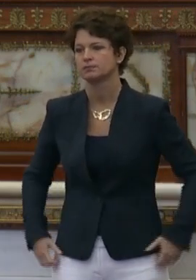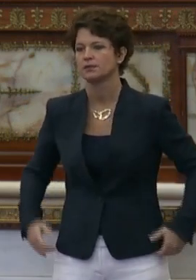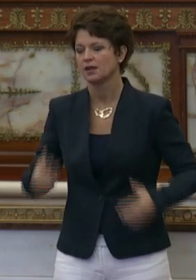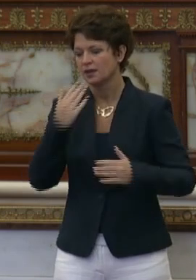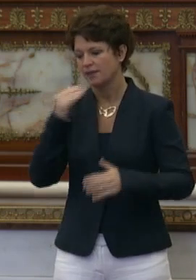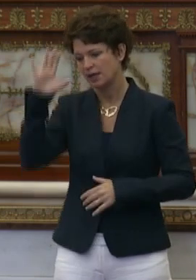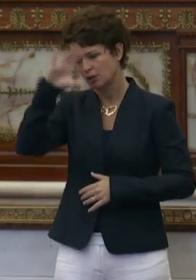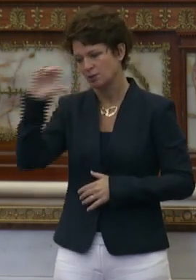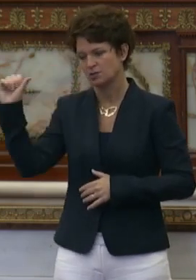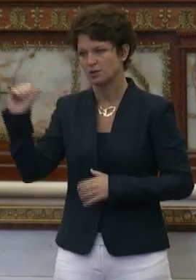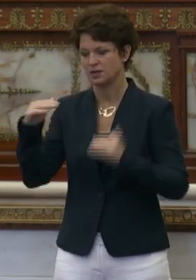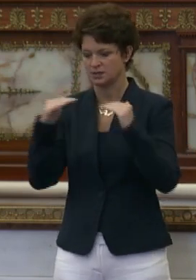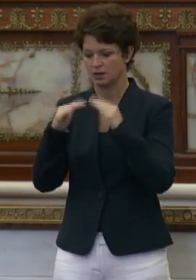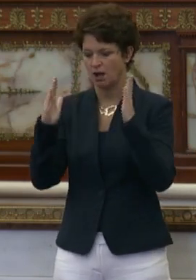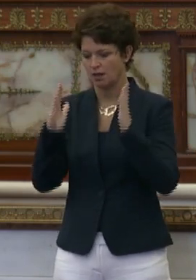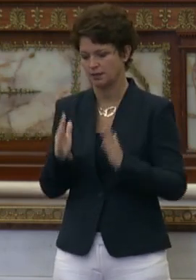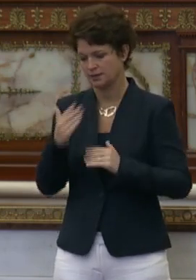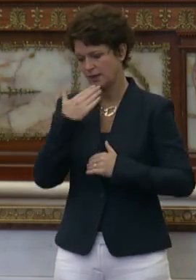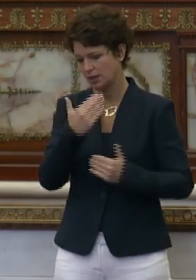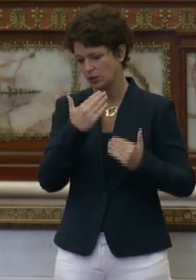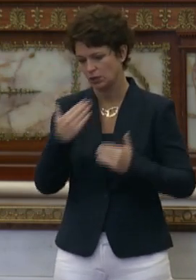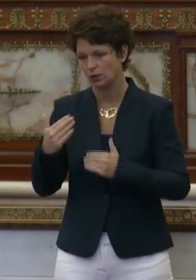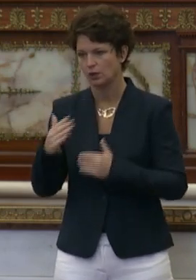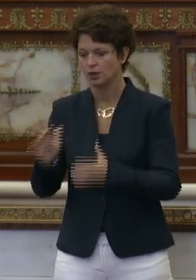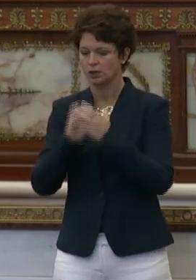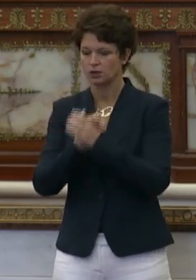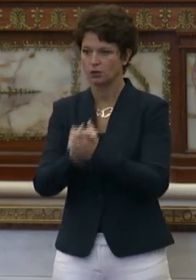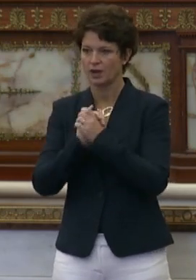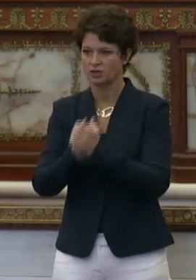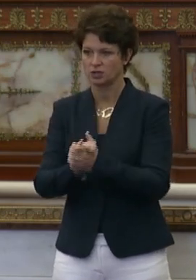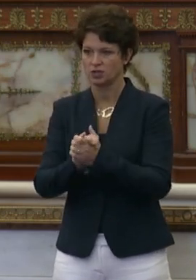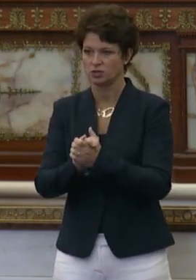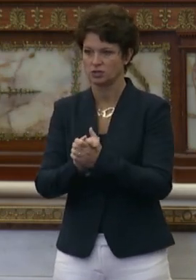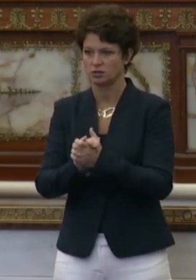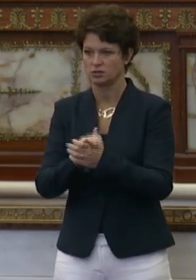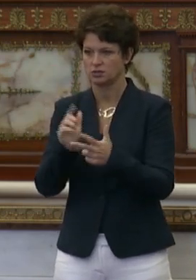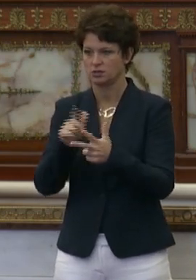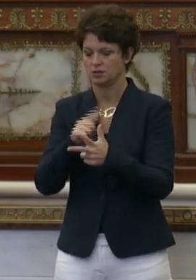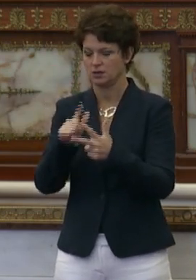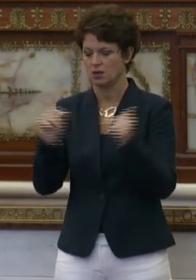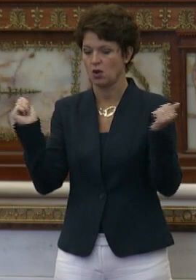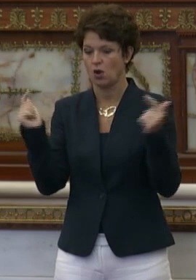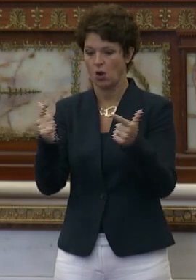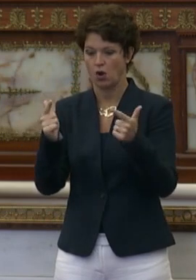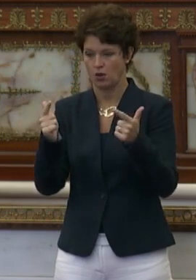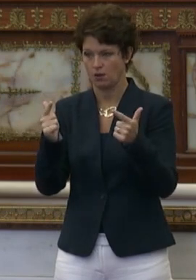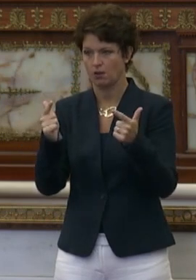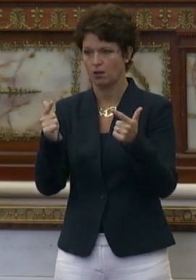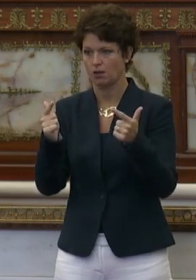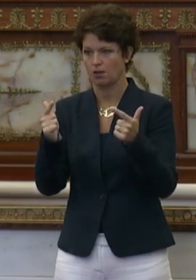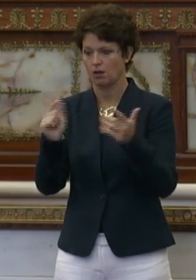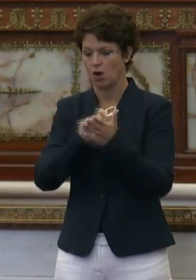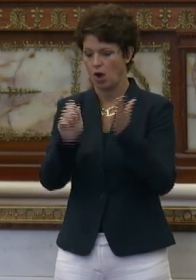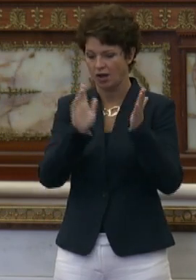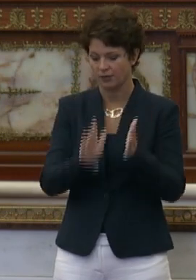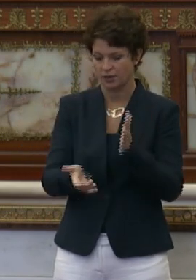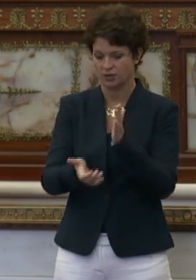Thank you, Mr. President and colleagues. Congratulations to all of the authors